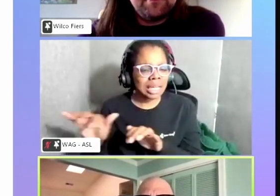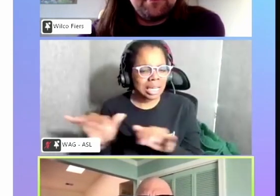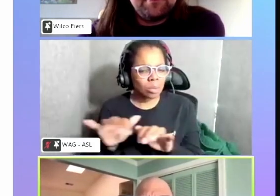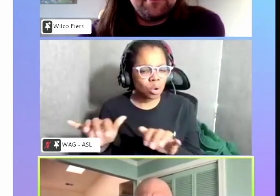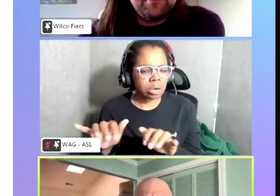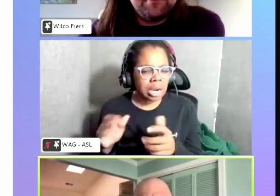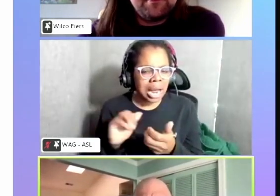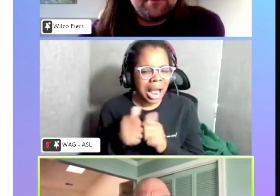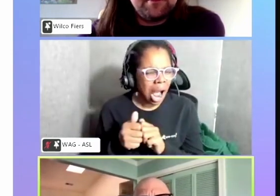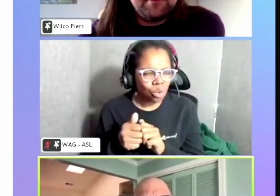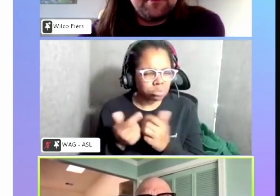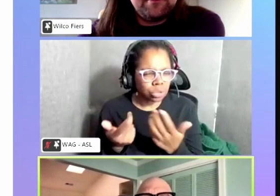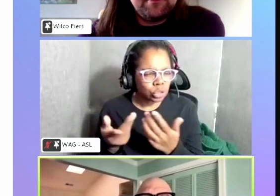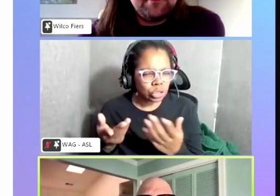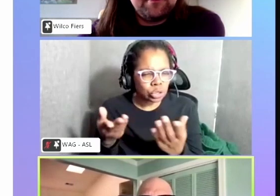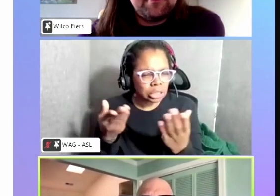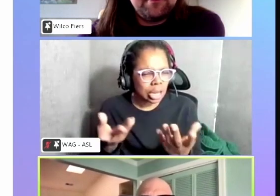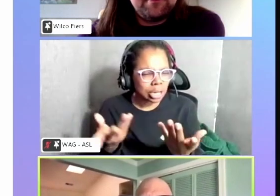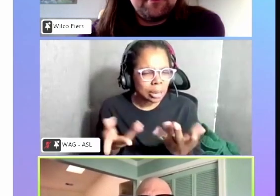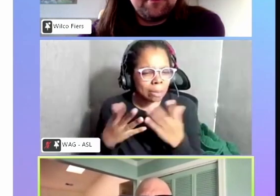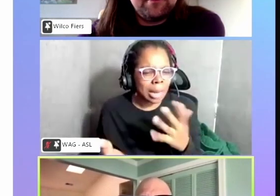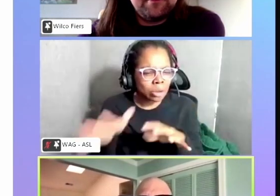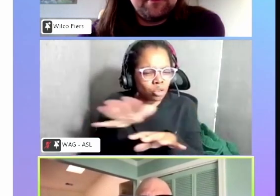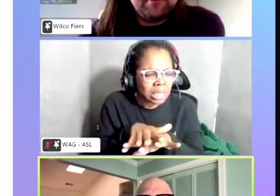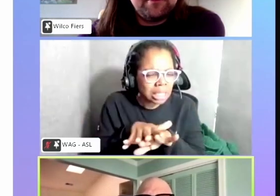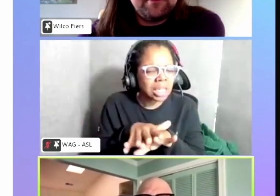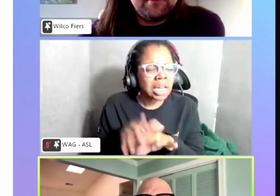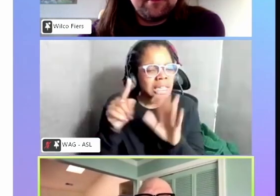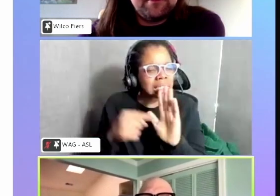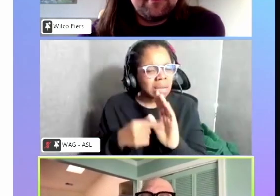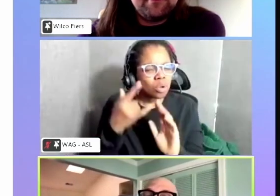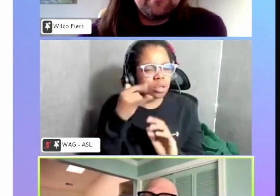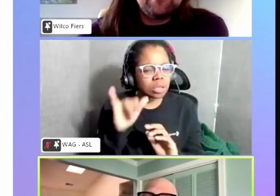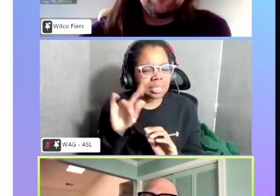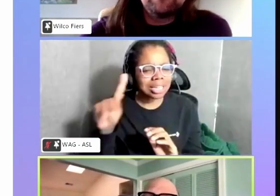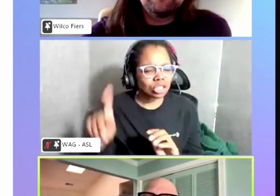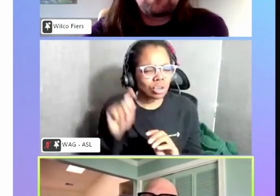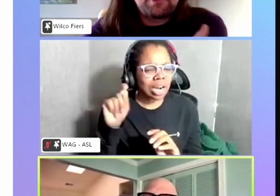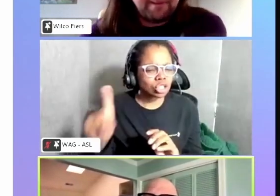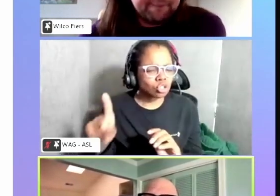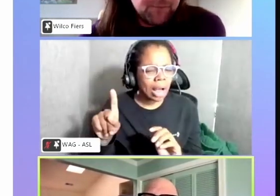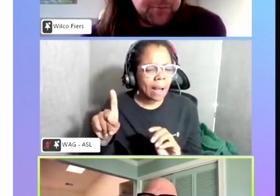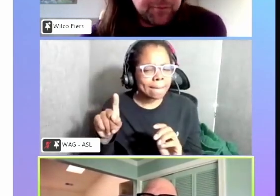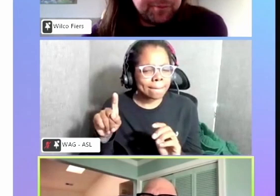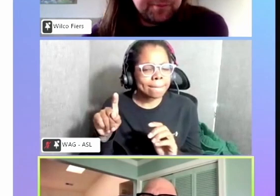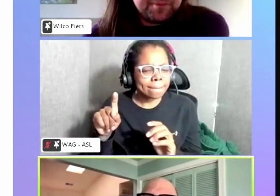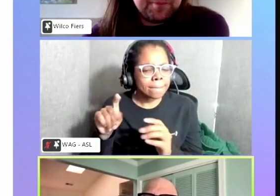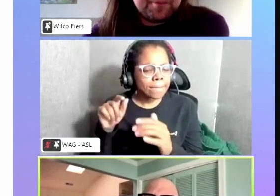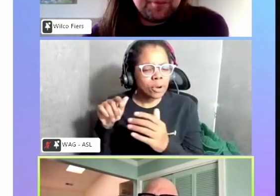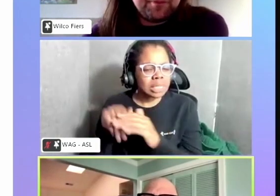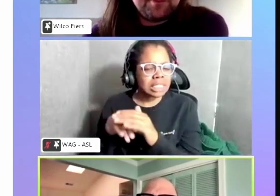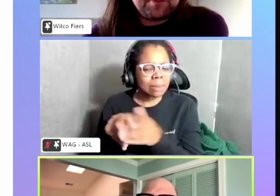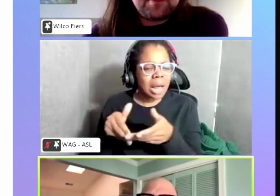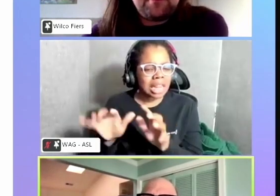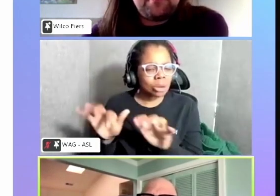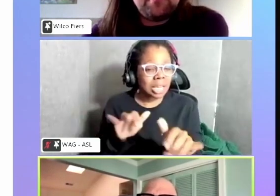How is it? They're suggesting it might be redundant. In the example you provided, it looks like the drag and drop feature was made accessible by allowing it to be